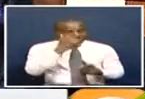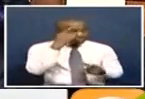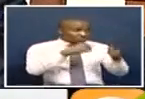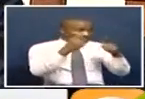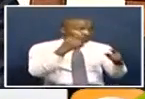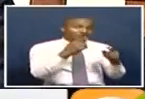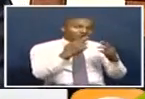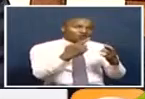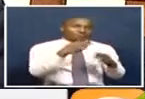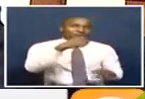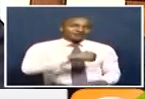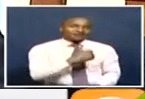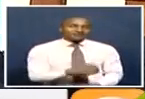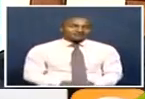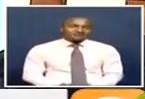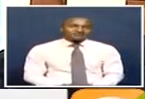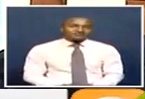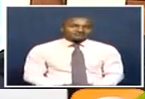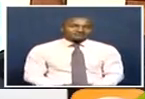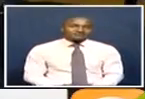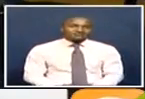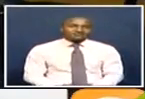no problem. In other words, he hasn't paid you back.